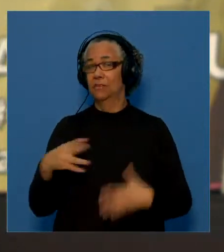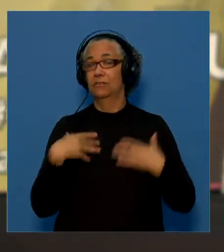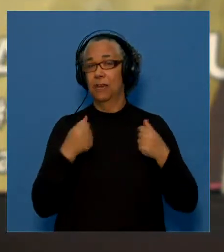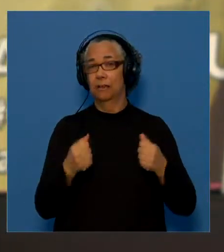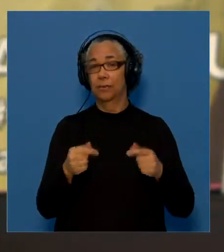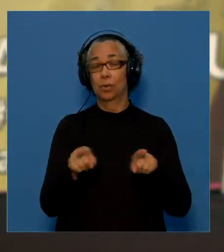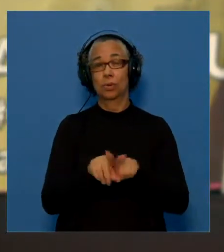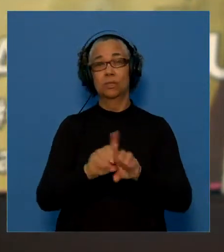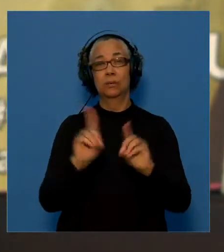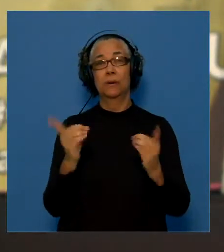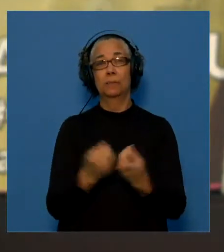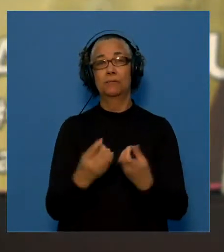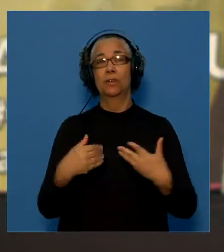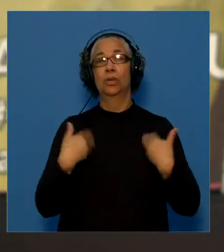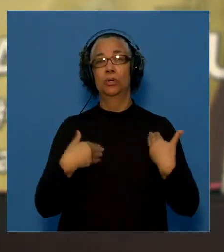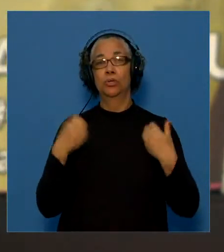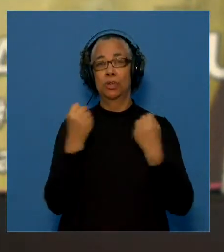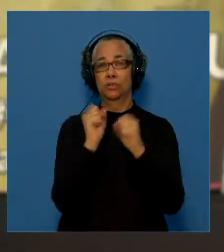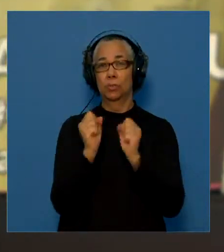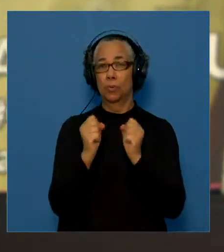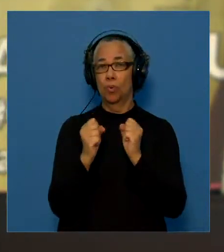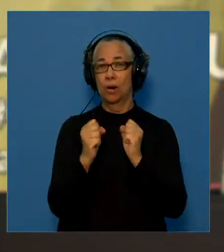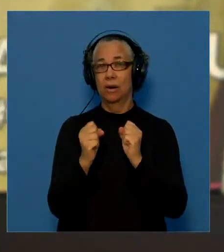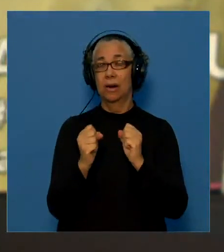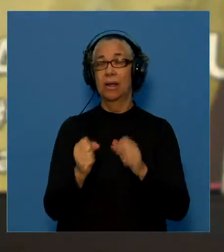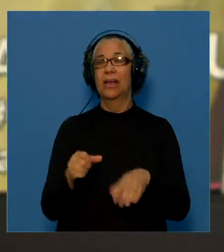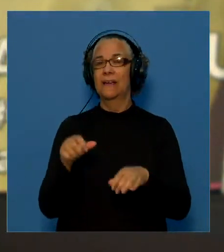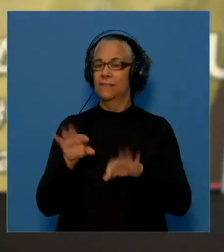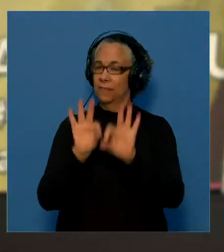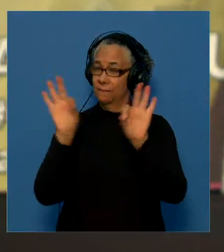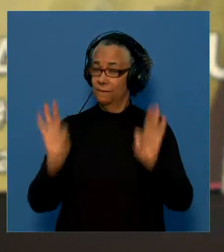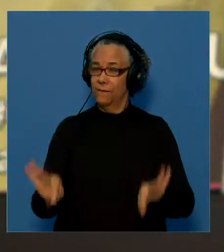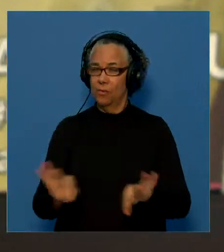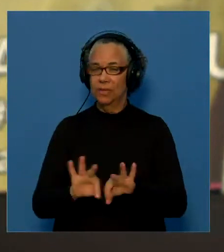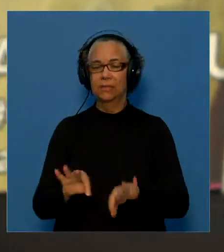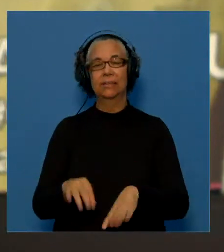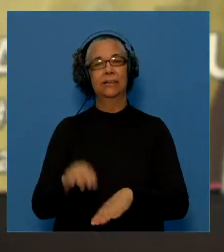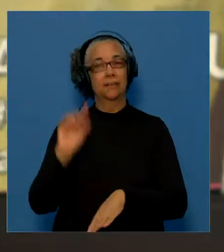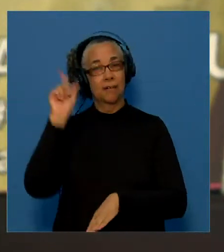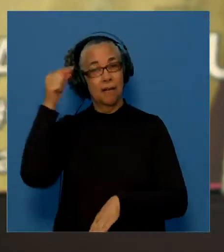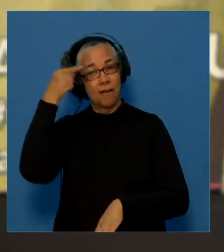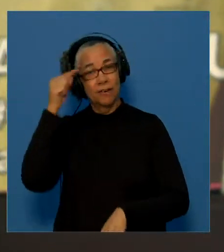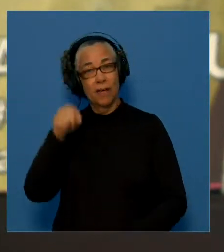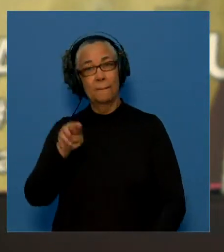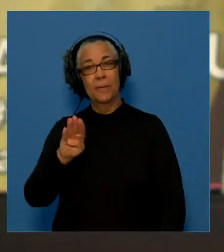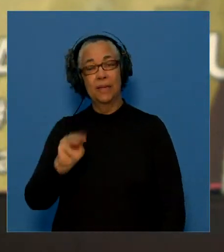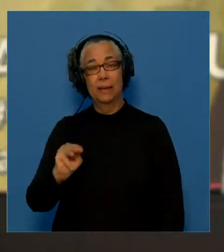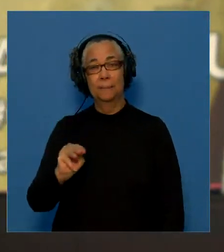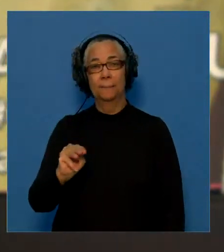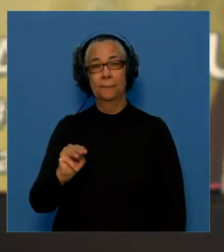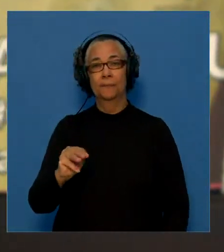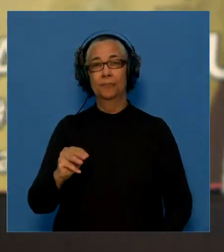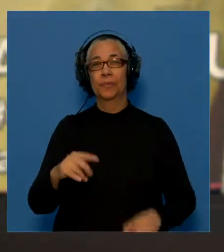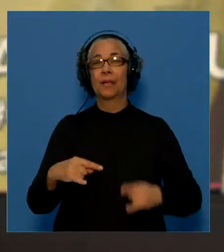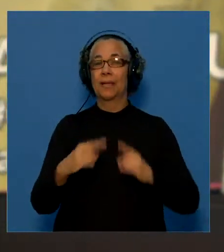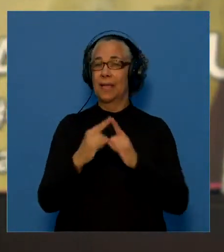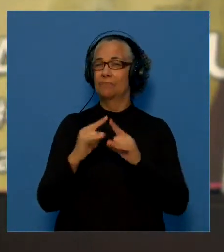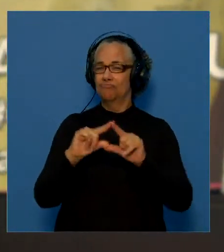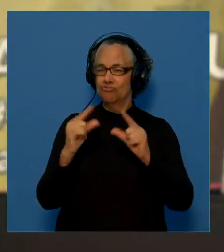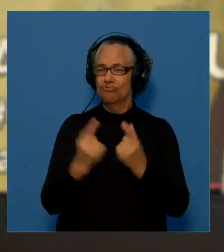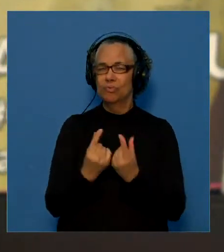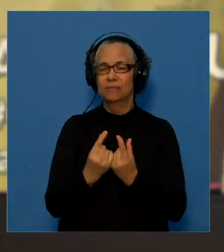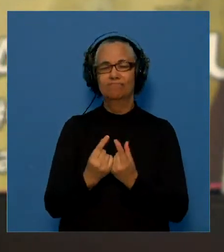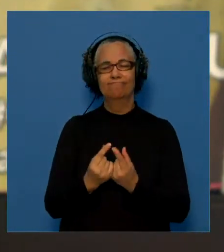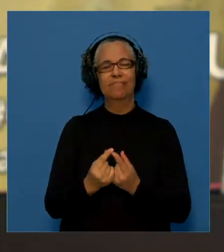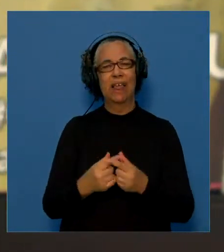Sport, and the registration form can be found online at gov.bm. Camp group sizes are limited to